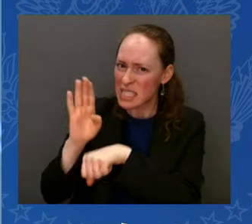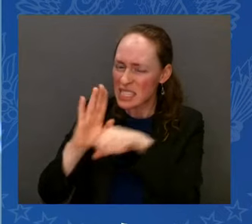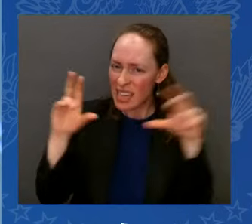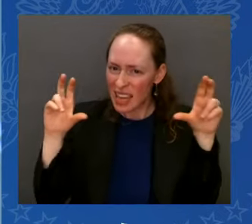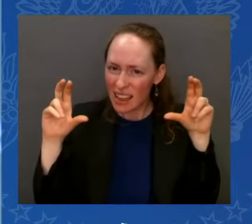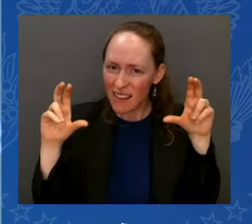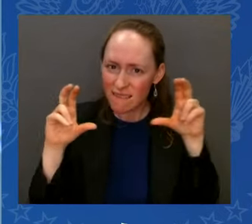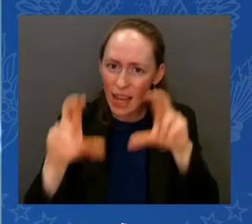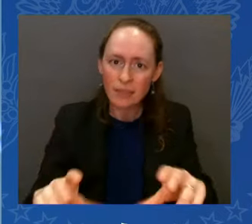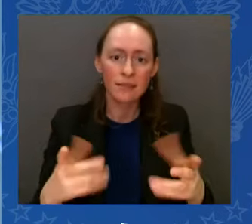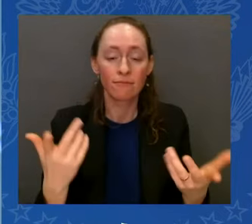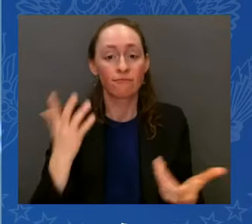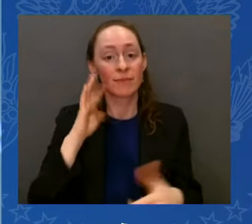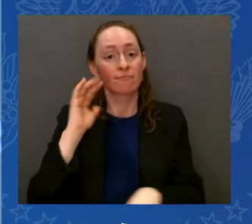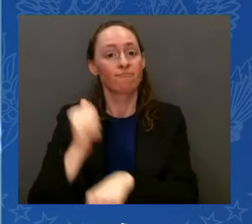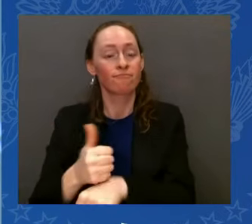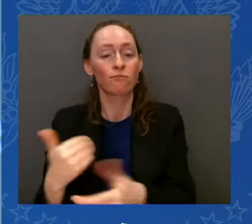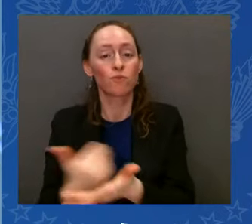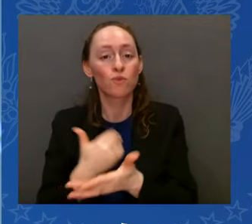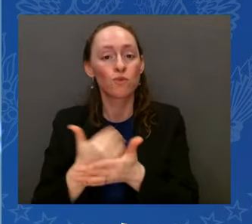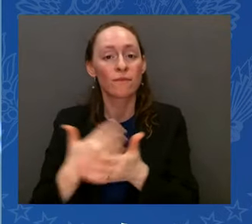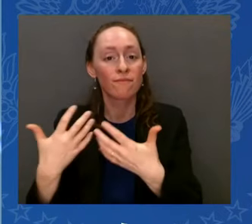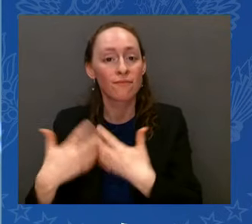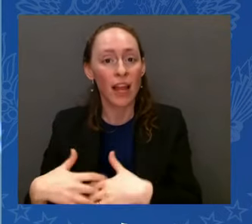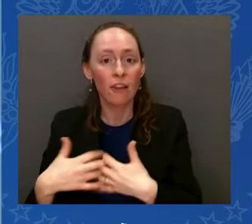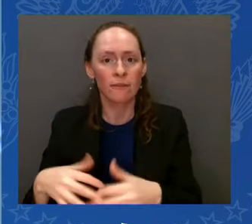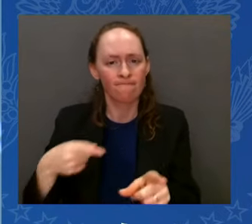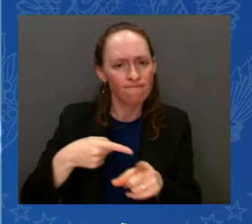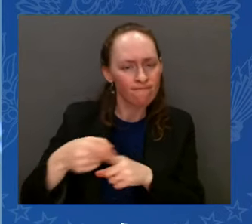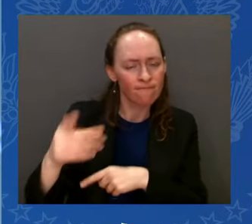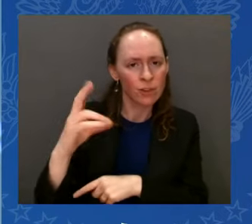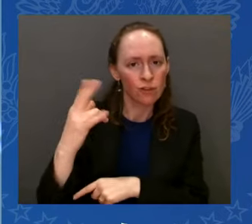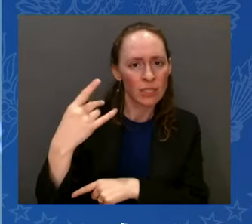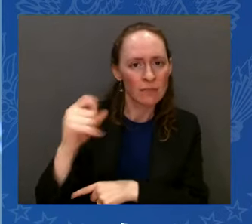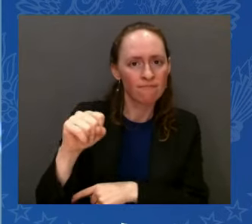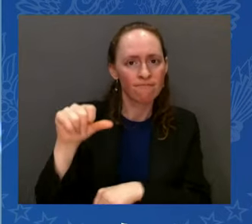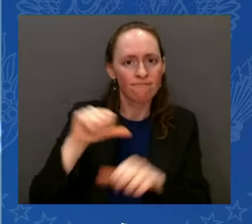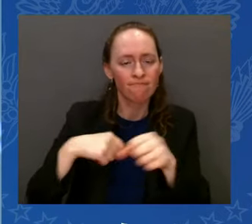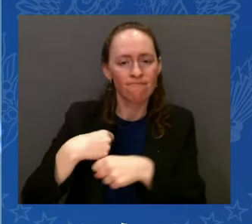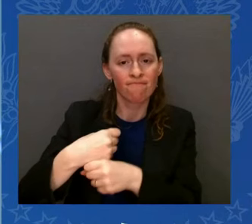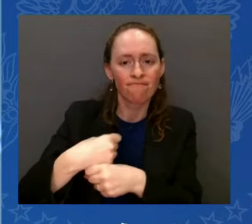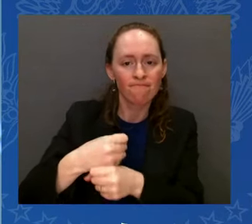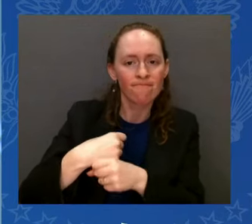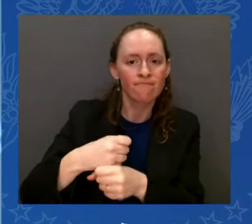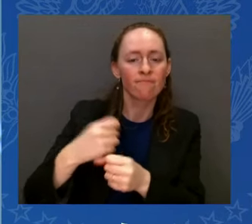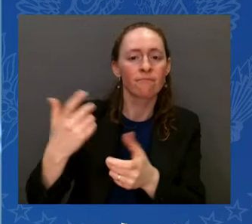advanced batteries that's going to power those vehicles. In my first 2 years in office, we've created